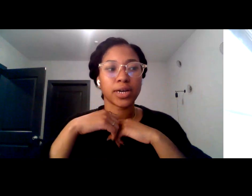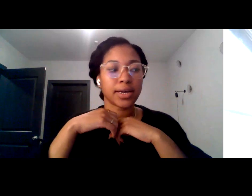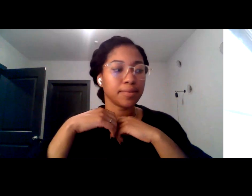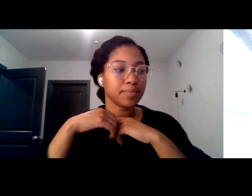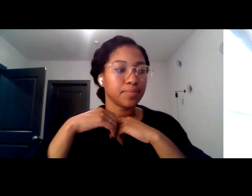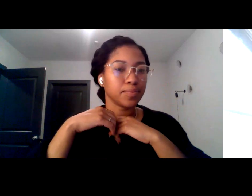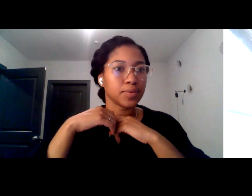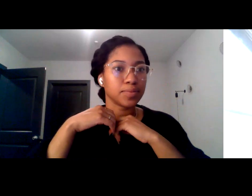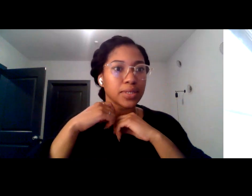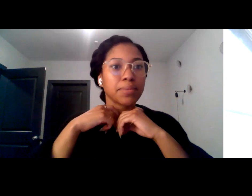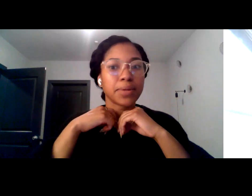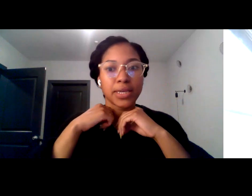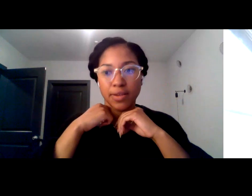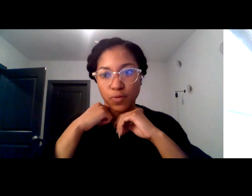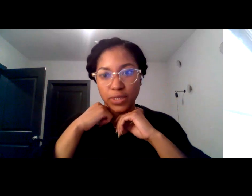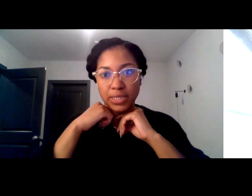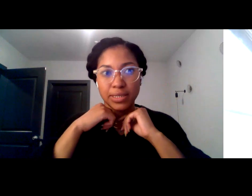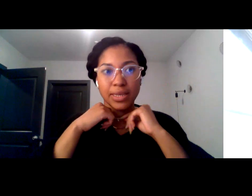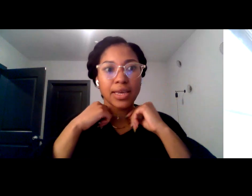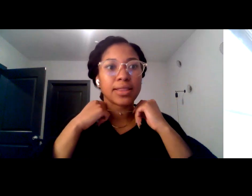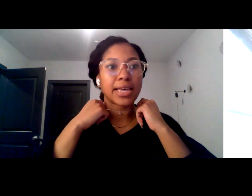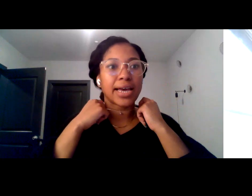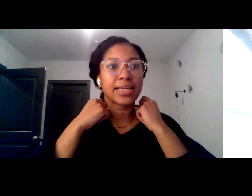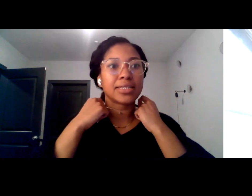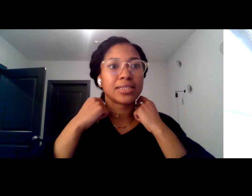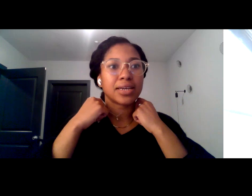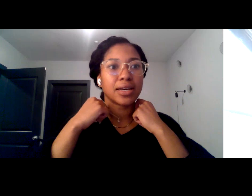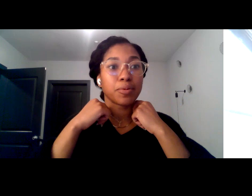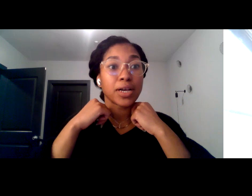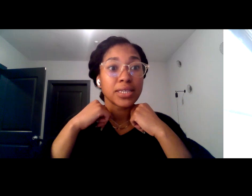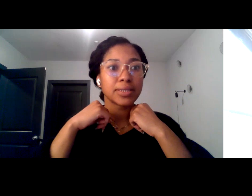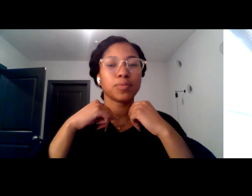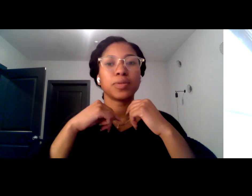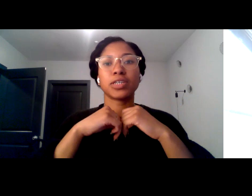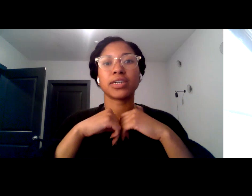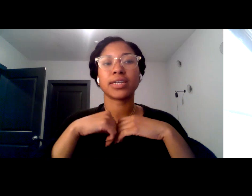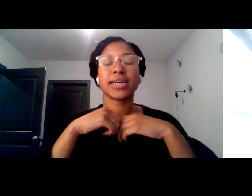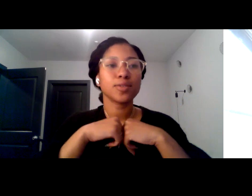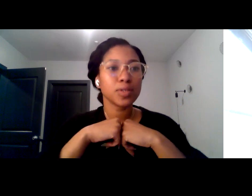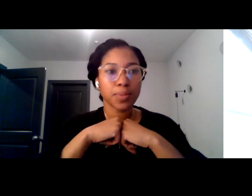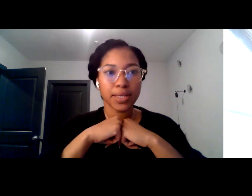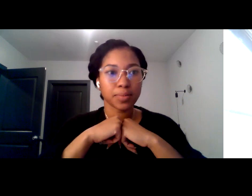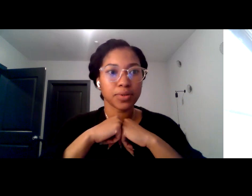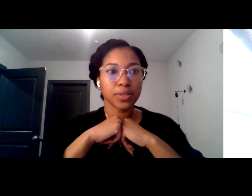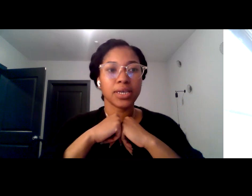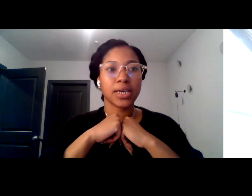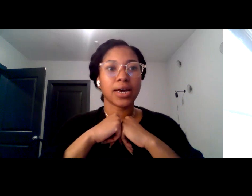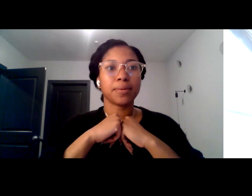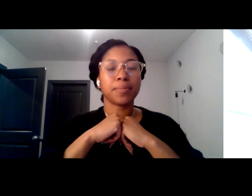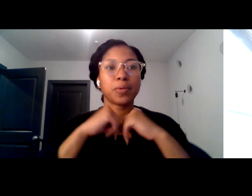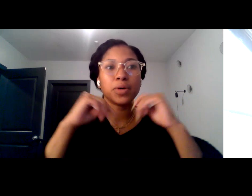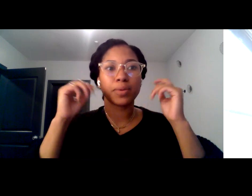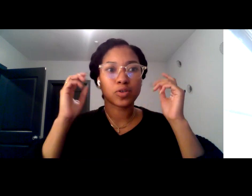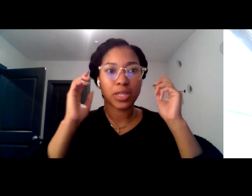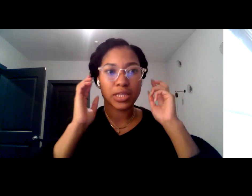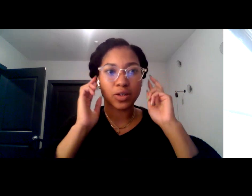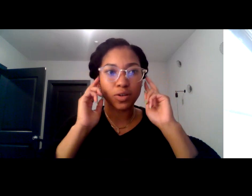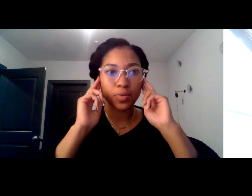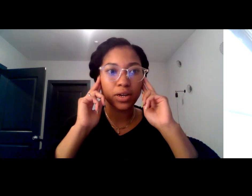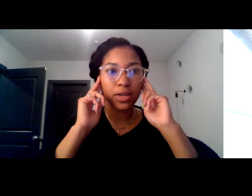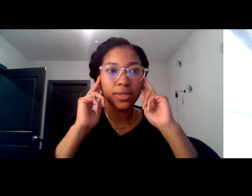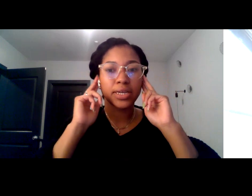for submitting invoices. That process will be shared as soon as possible, but I want to make